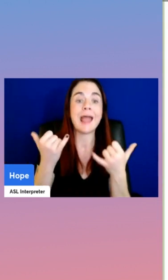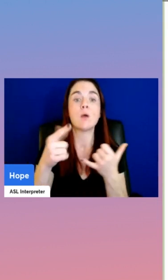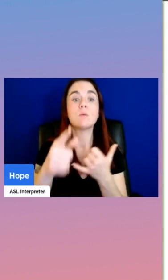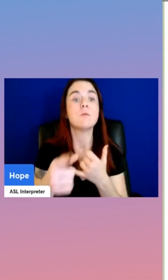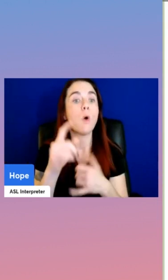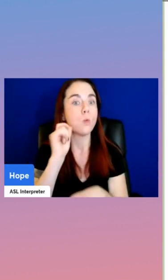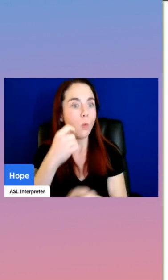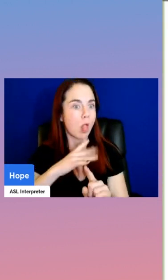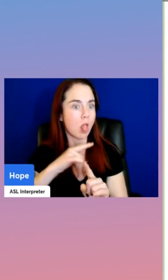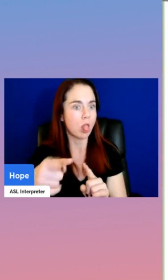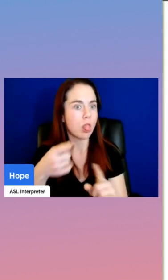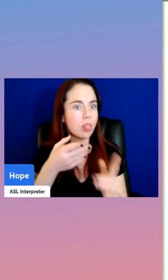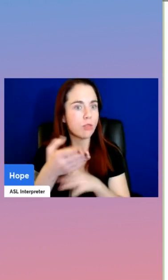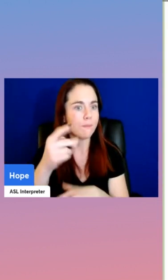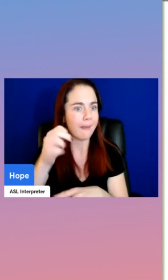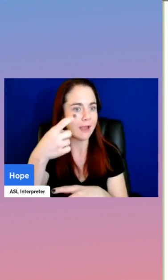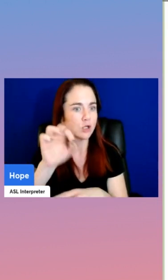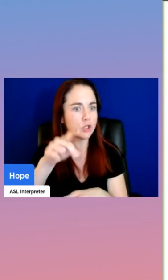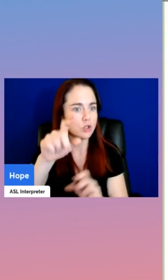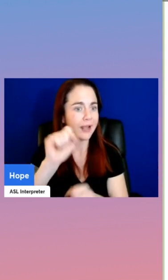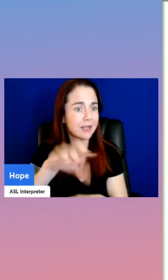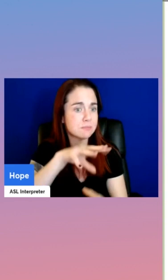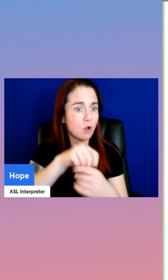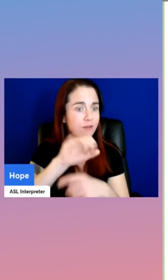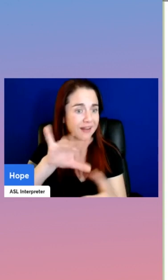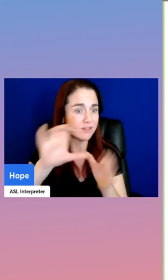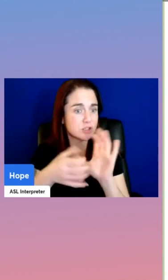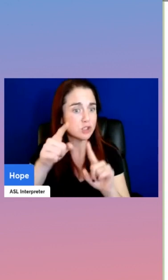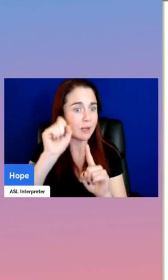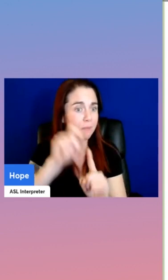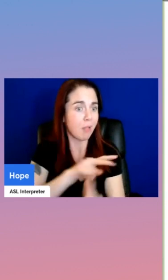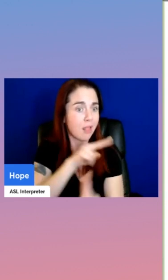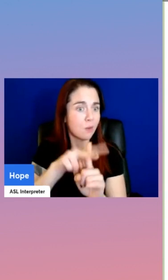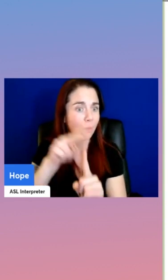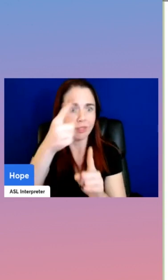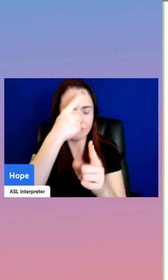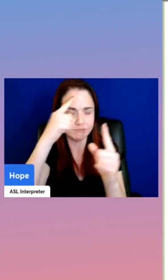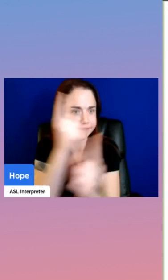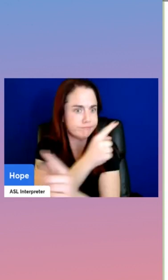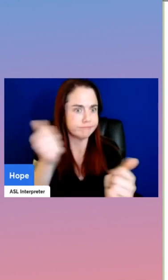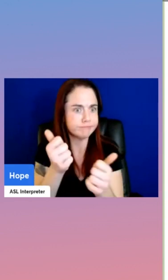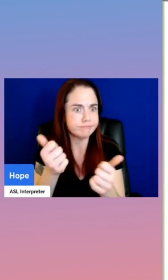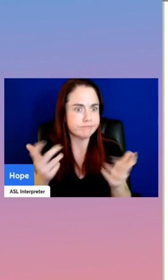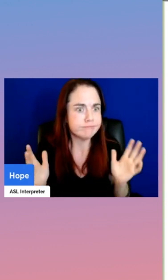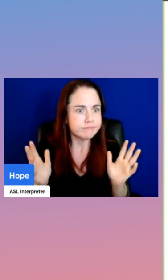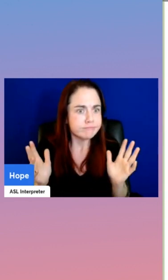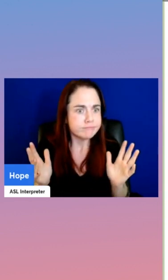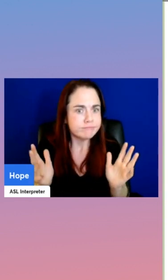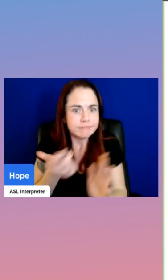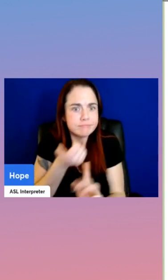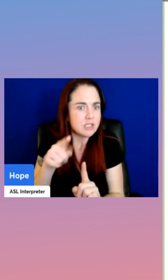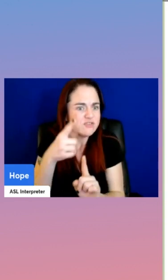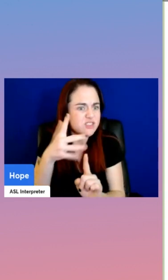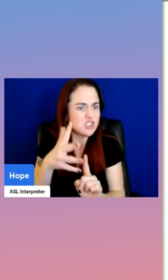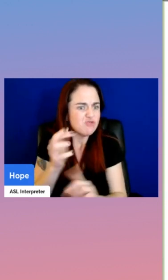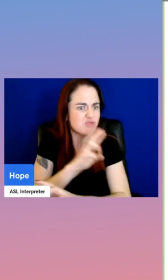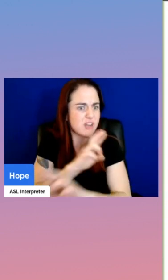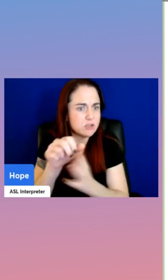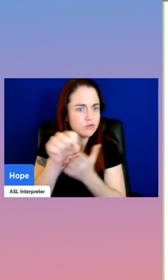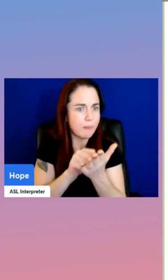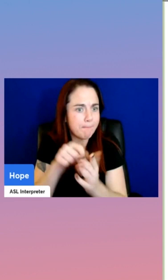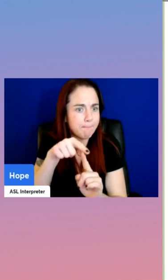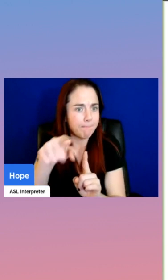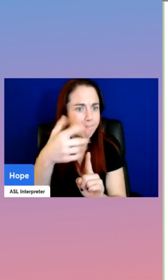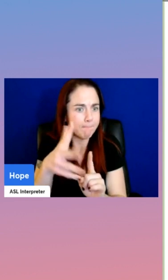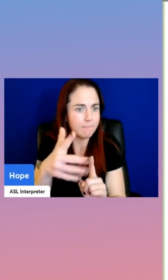cool with Packer is that you can, as part of the configuration, you can plug it with whatever mechanisms you have already to script and